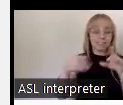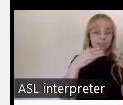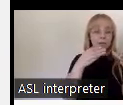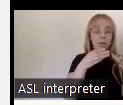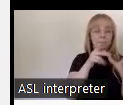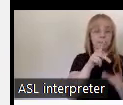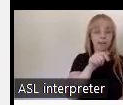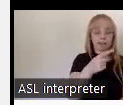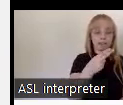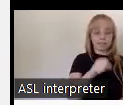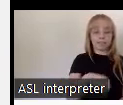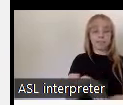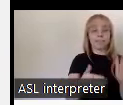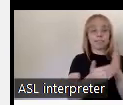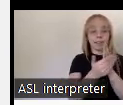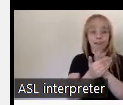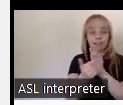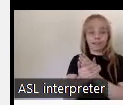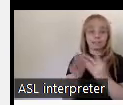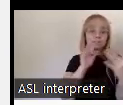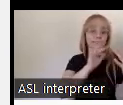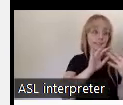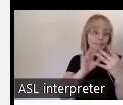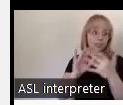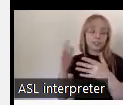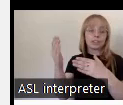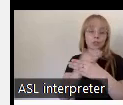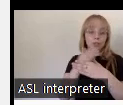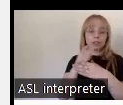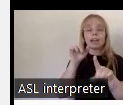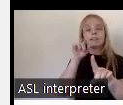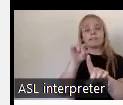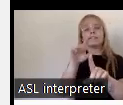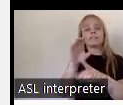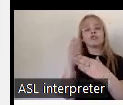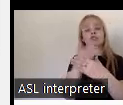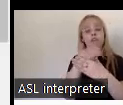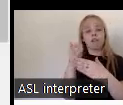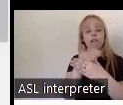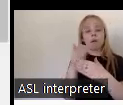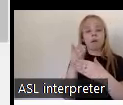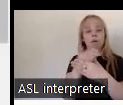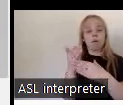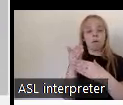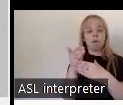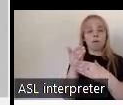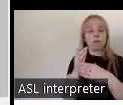files, contacts. We have an additional tab here of shares. And these shares